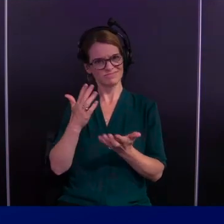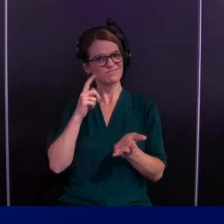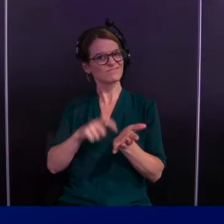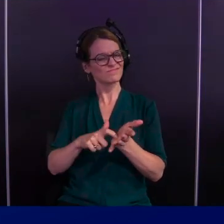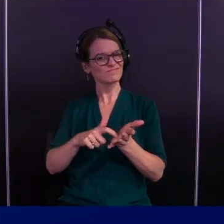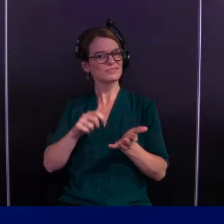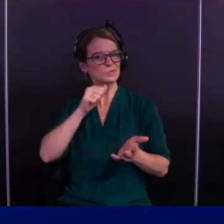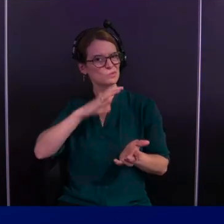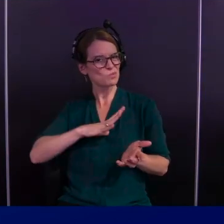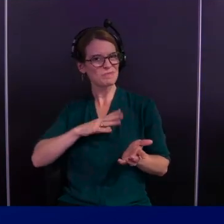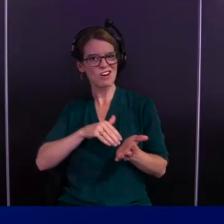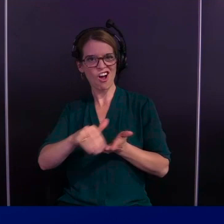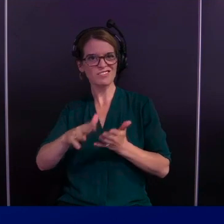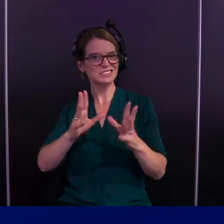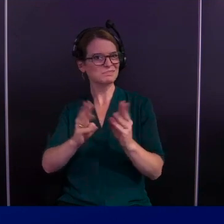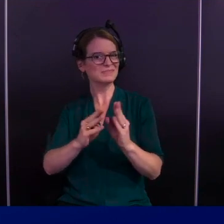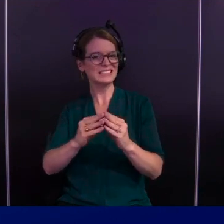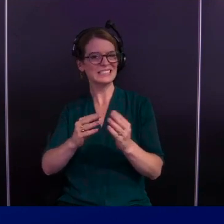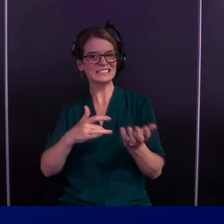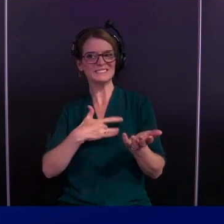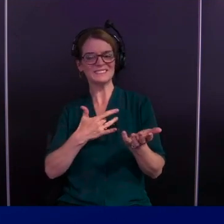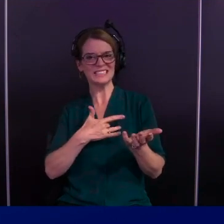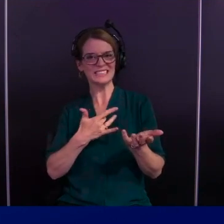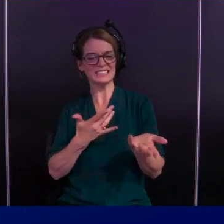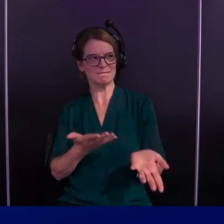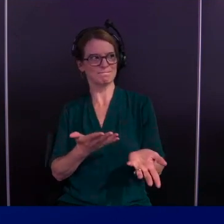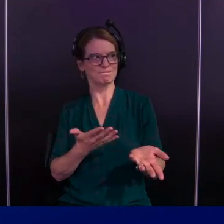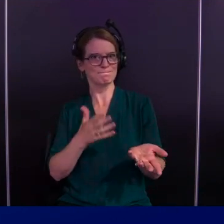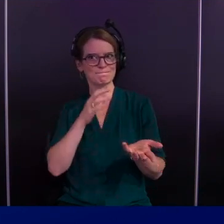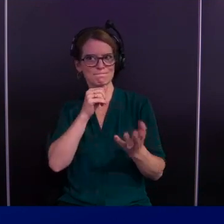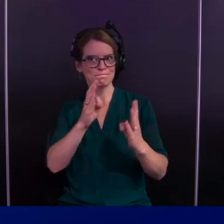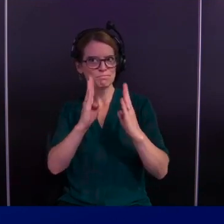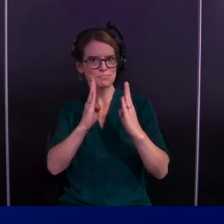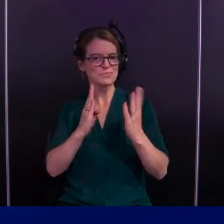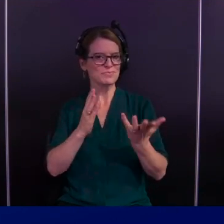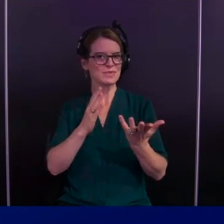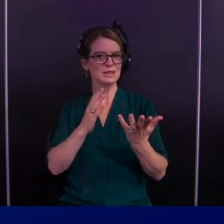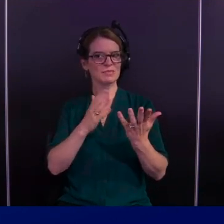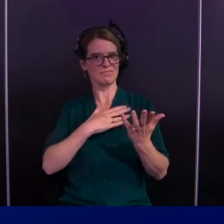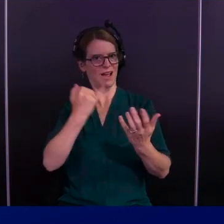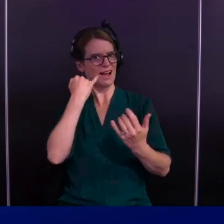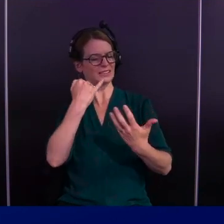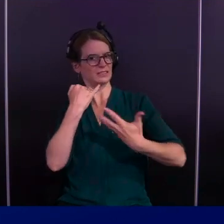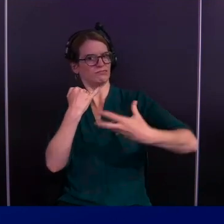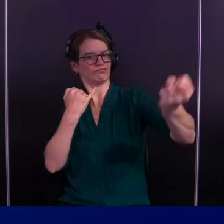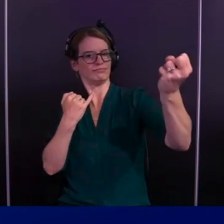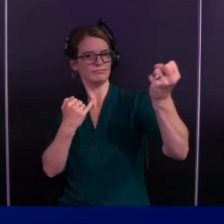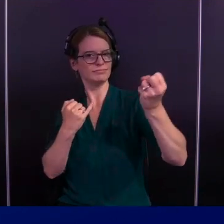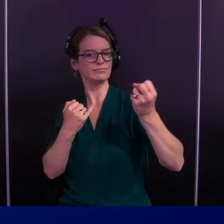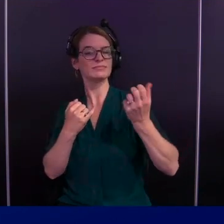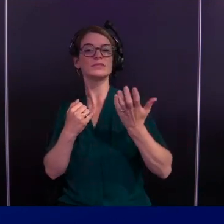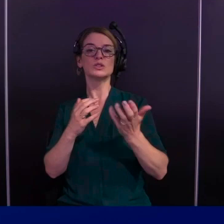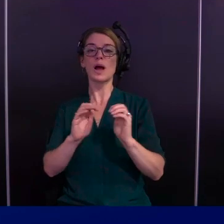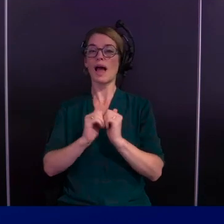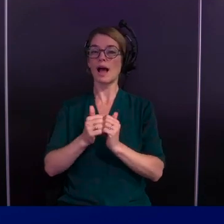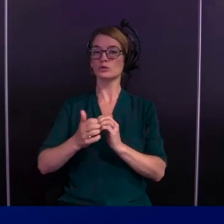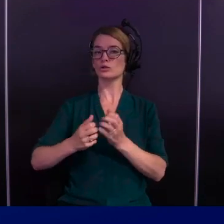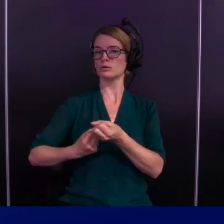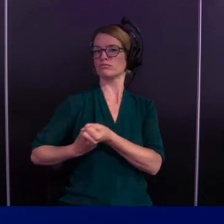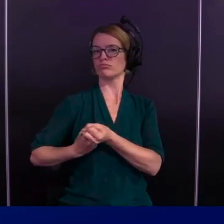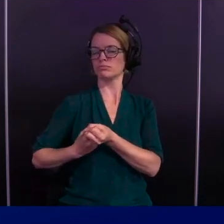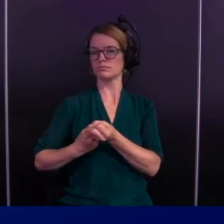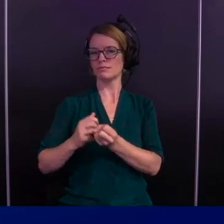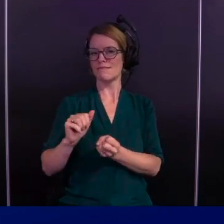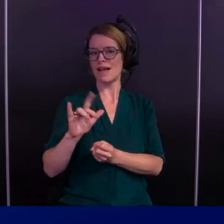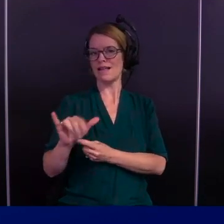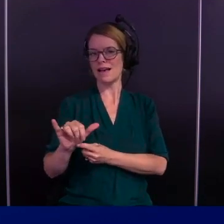that their ideas are being taken credit for. And so a way that you can be an ally to other underrepresented people is when a woman voices an idea